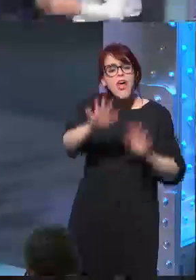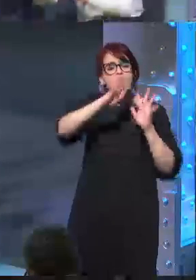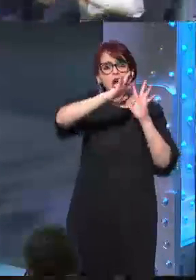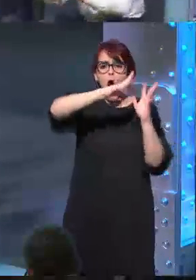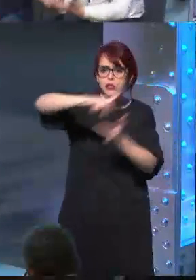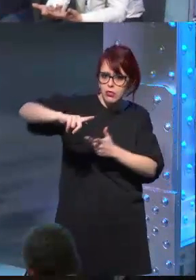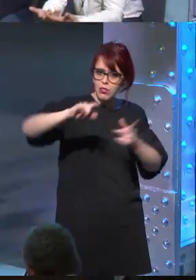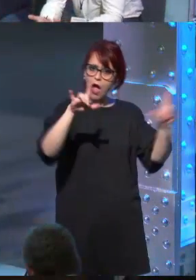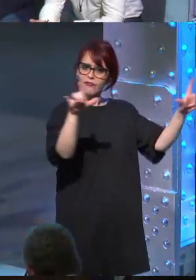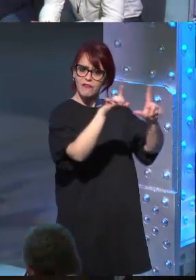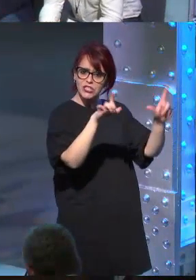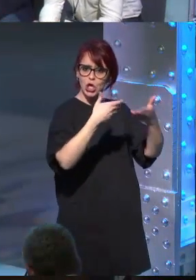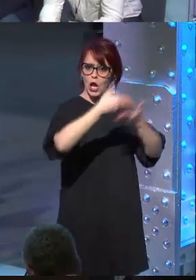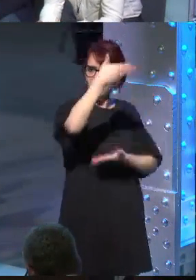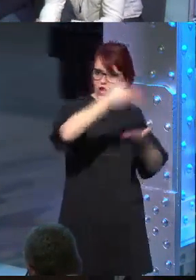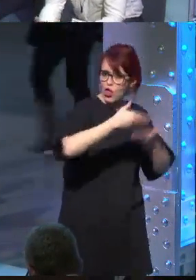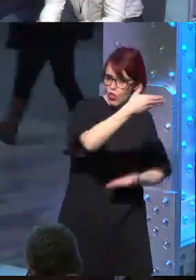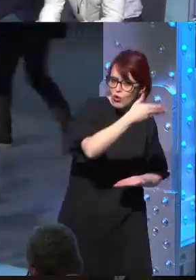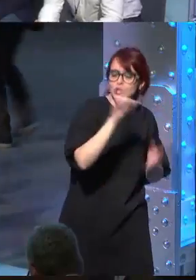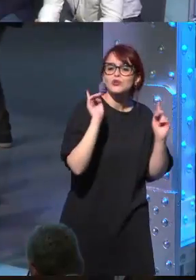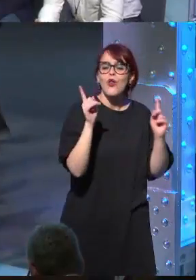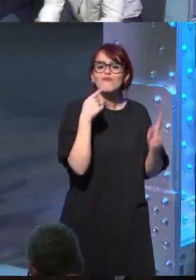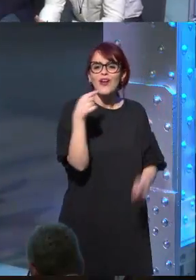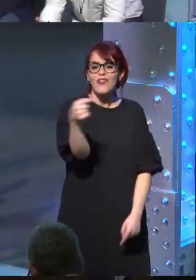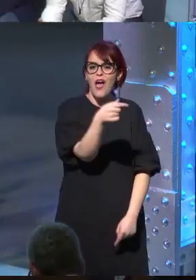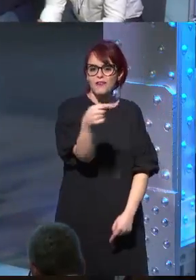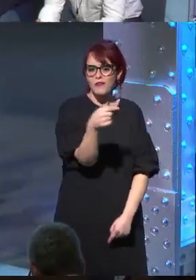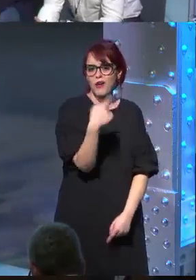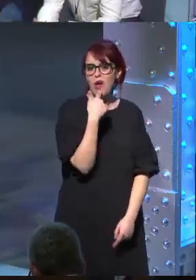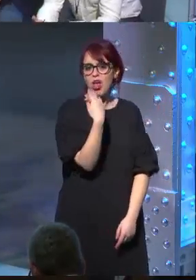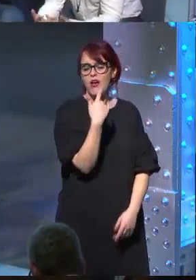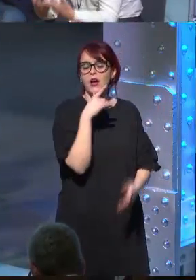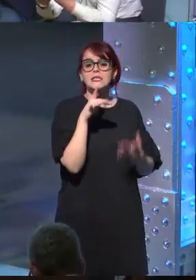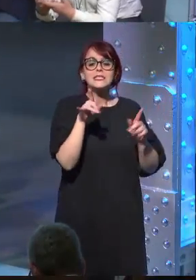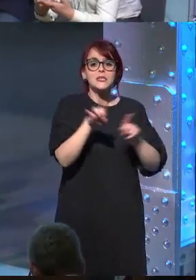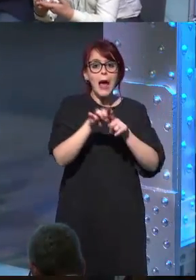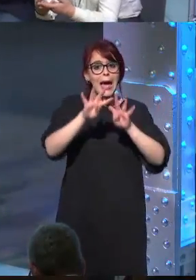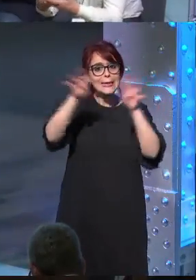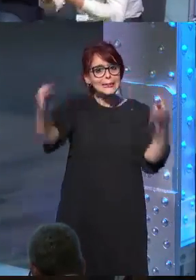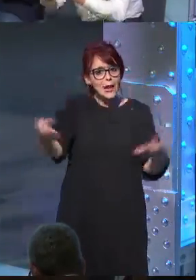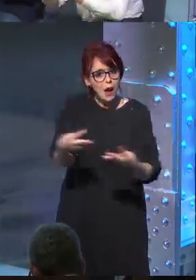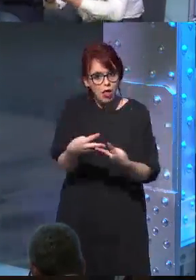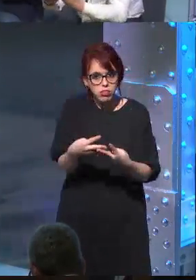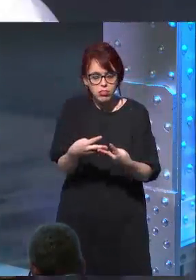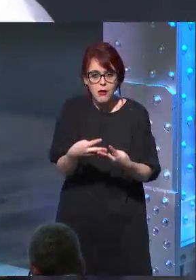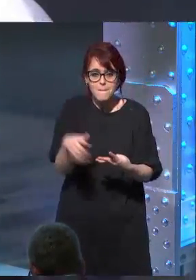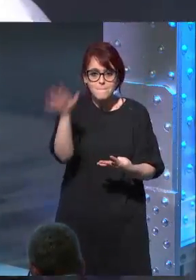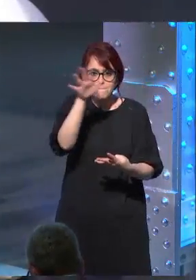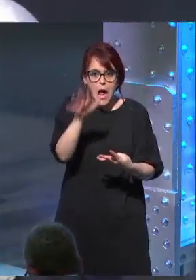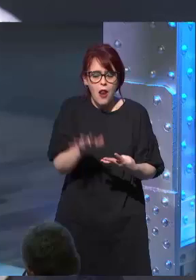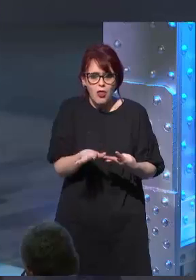to turn this question around. I think that we only talk about the negative part, or mainly about the negative